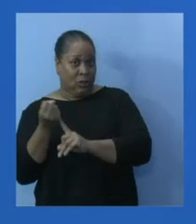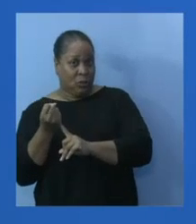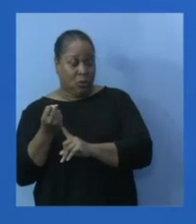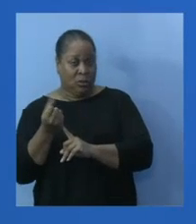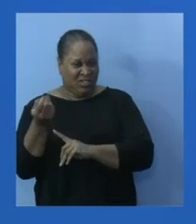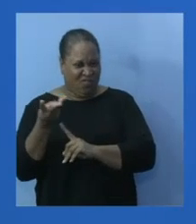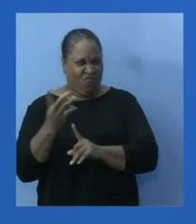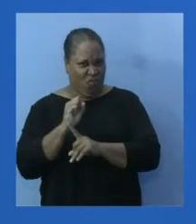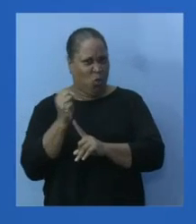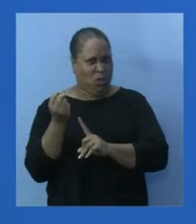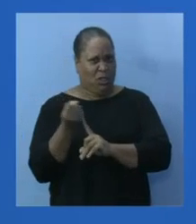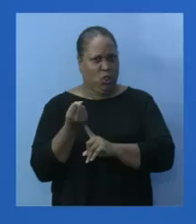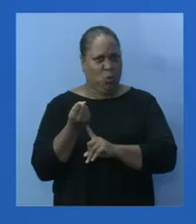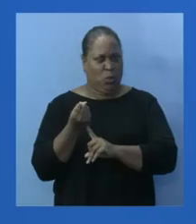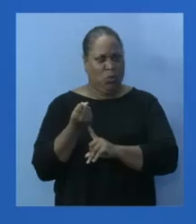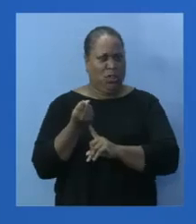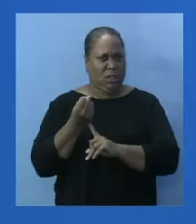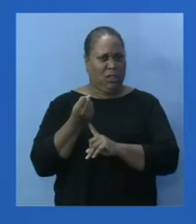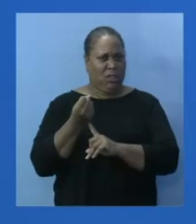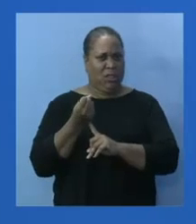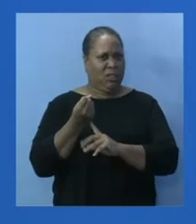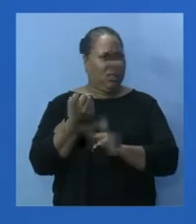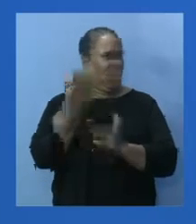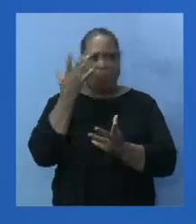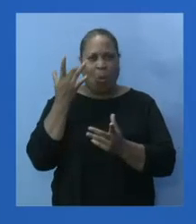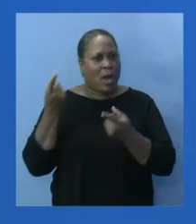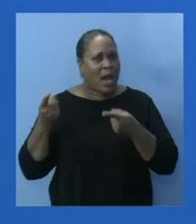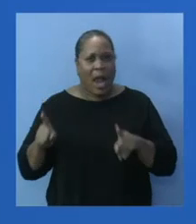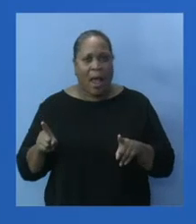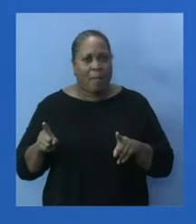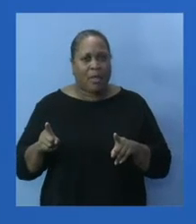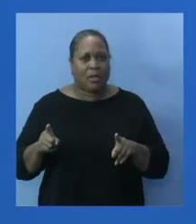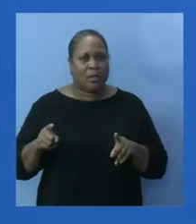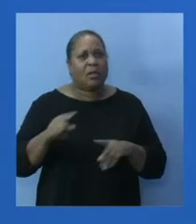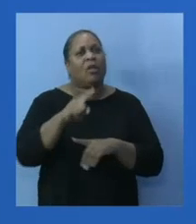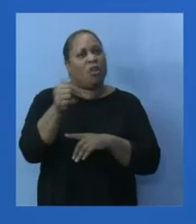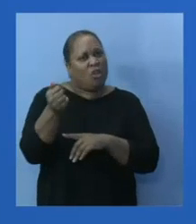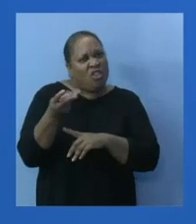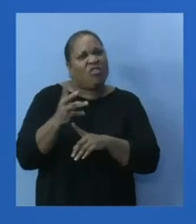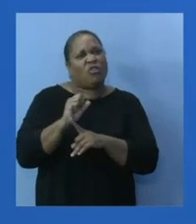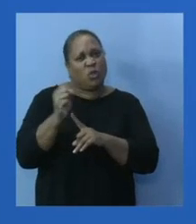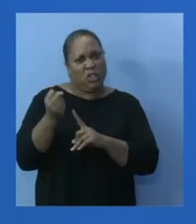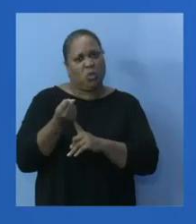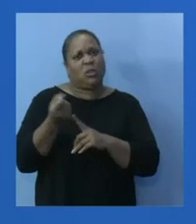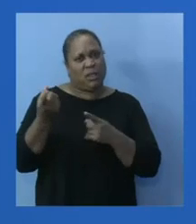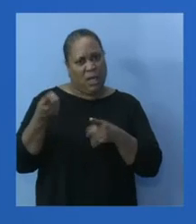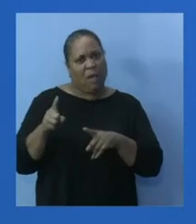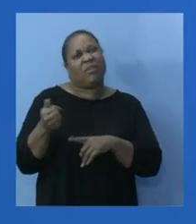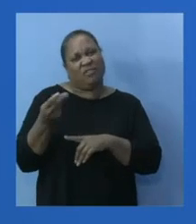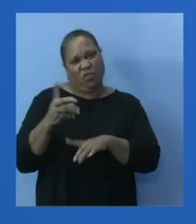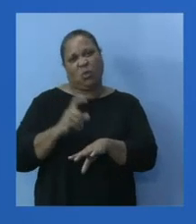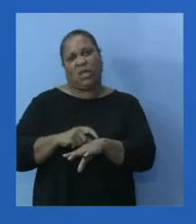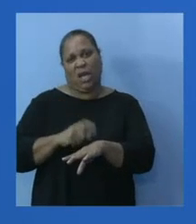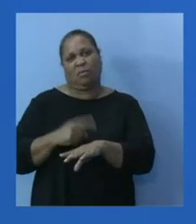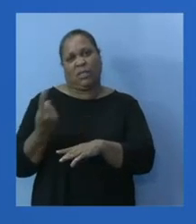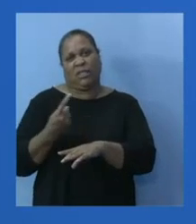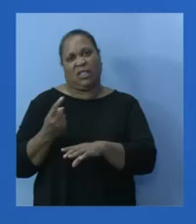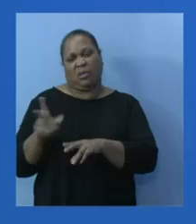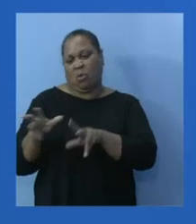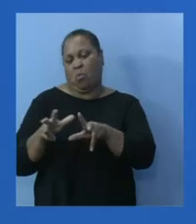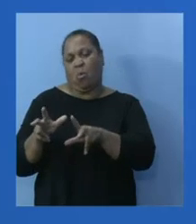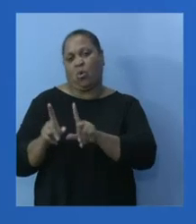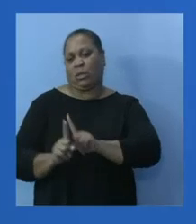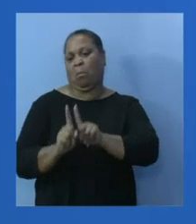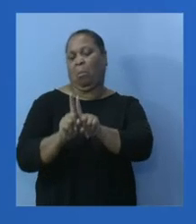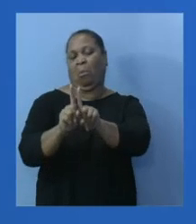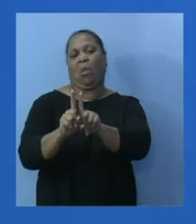few cases that you spoke of, why did it happen? Pardon me? In those few cases that you said, yes, it has happened a few times where somebody walks in with an elderly relative